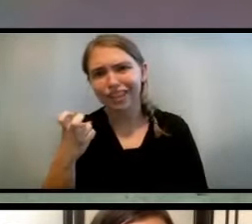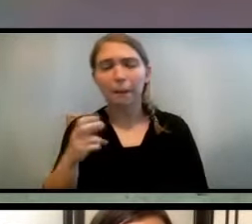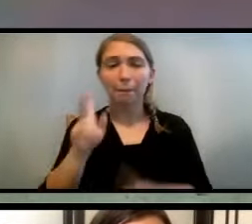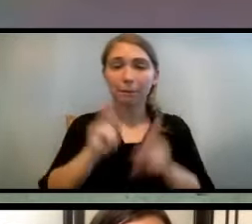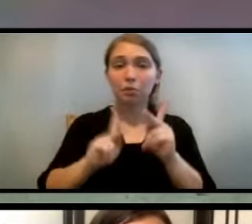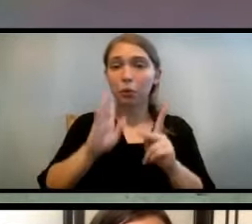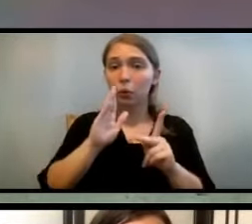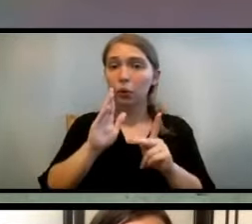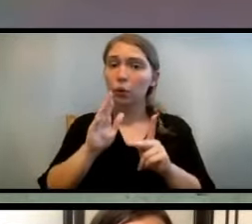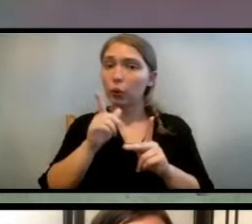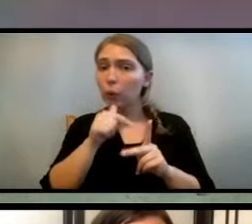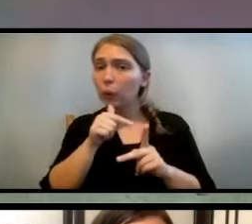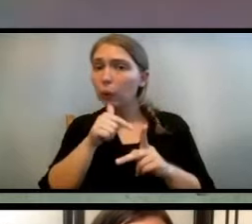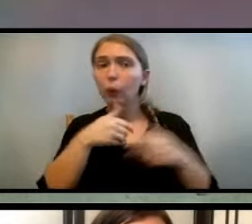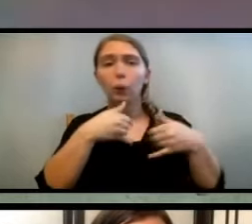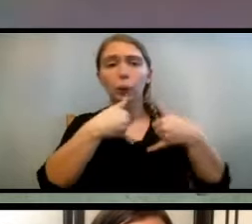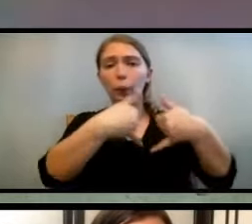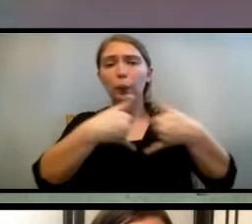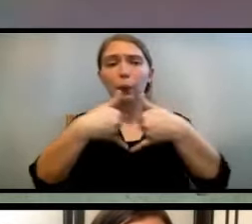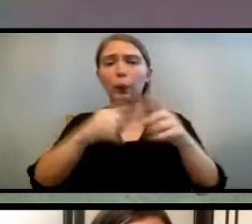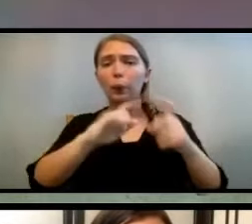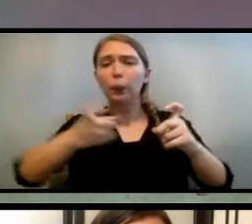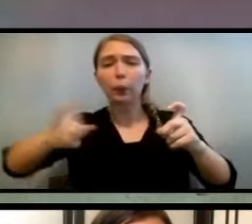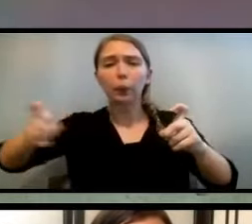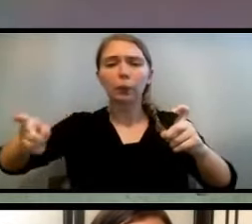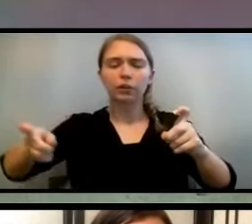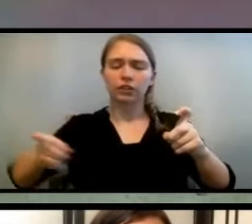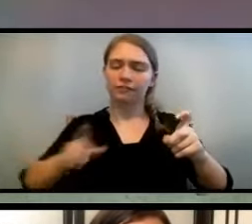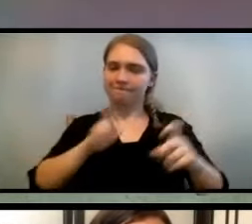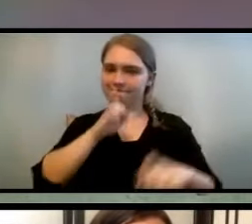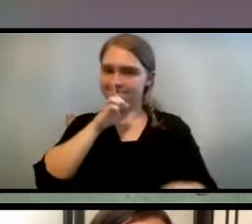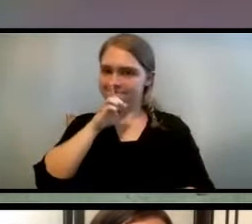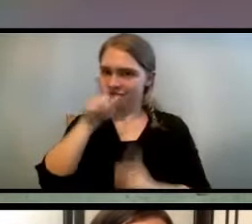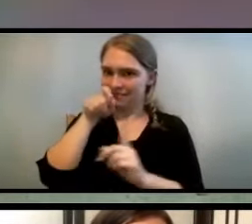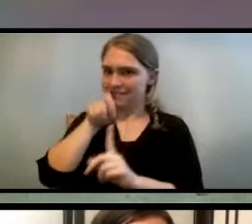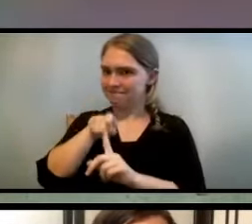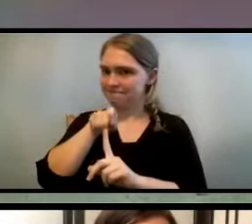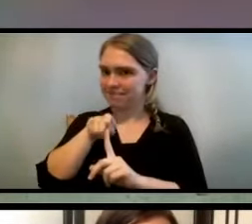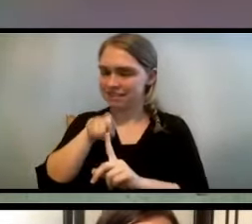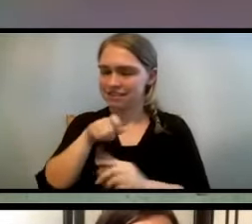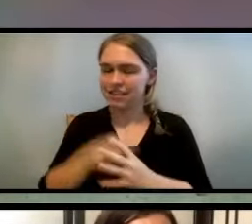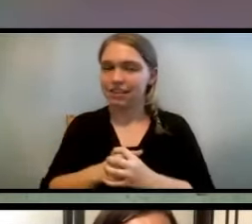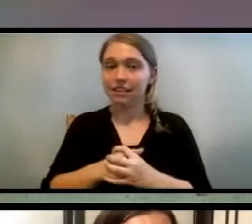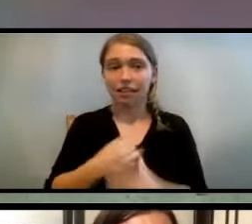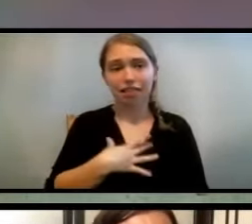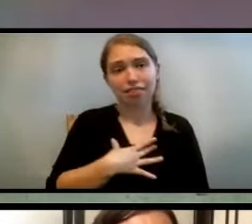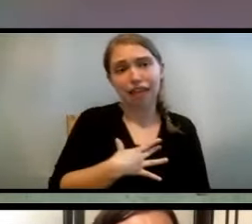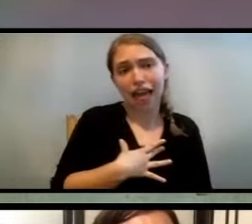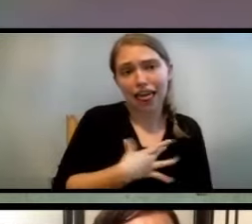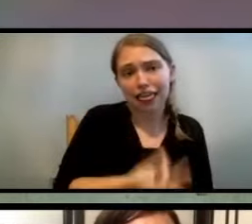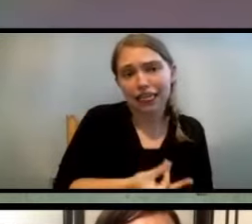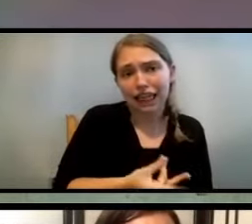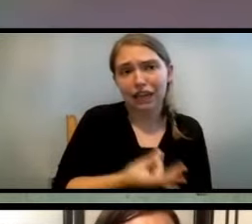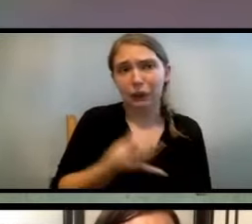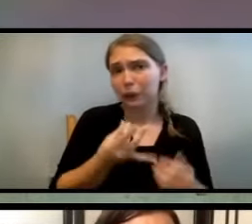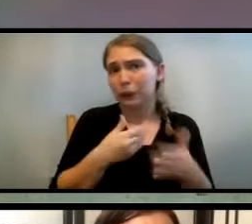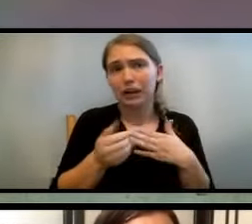are fickle people. They like what they like. Sometimes they like